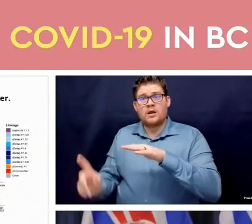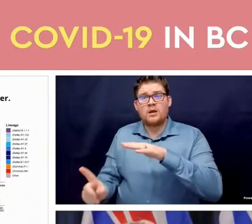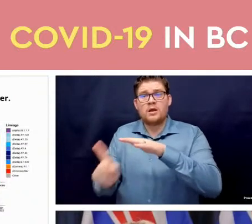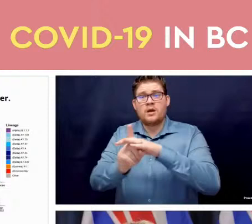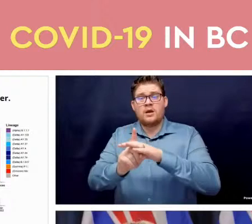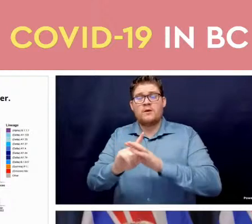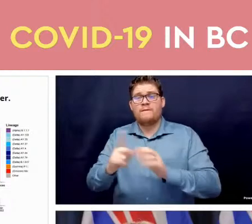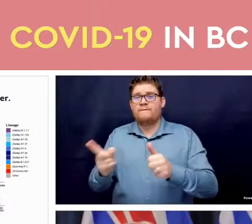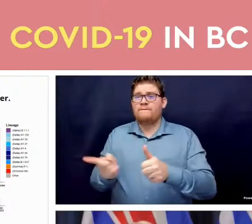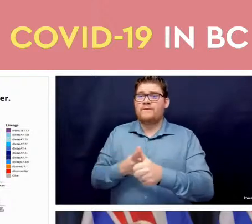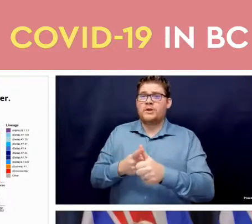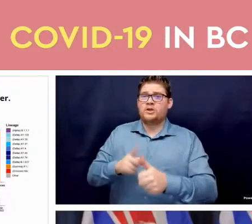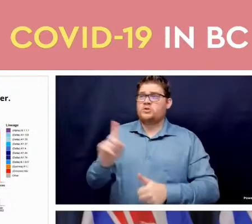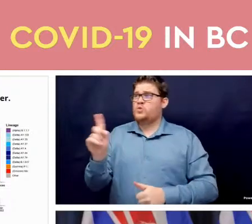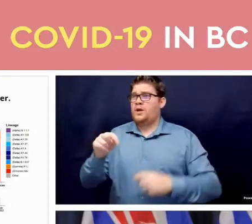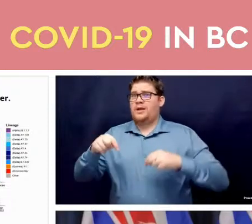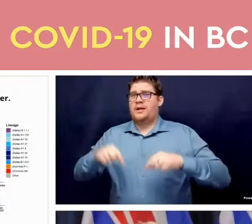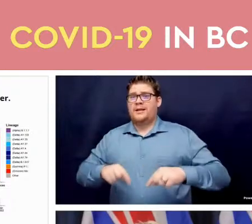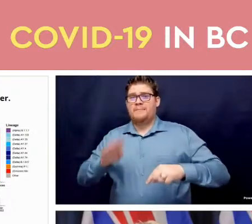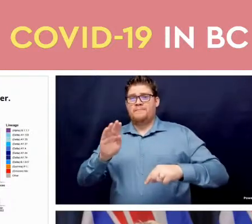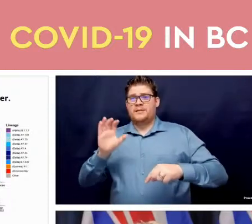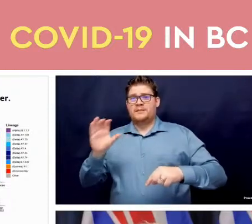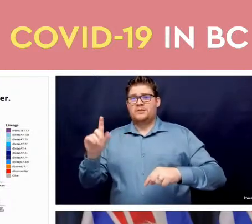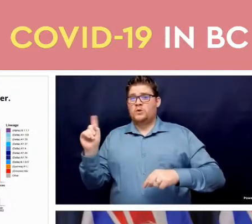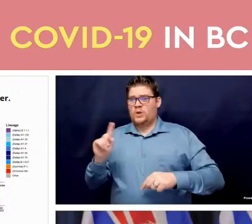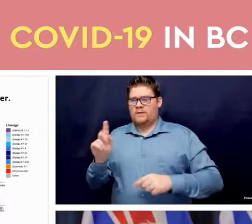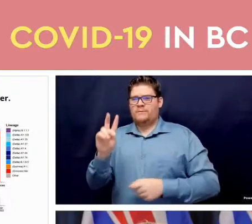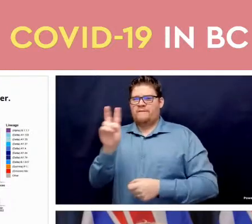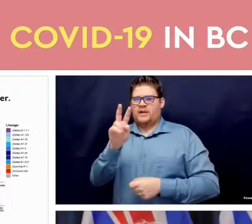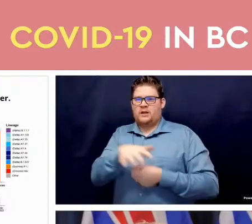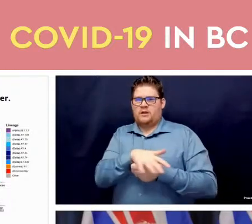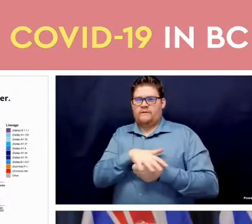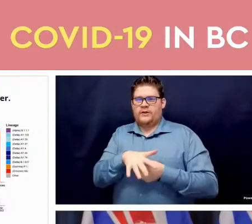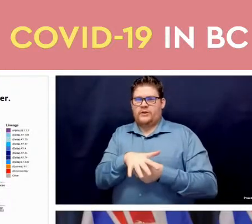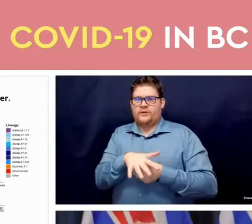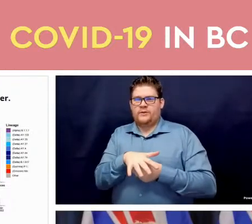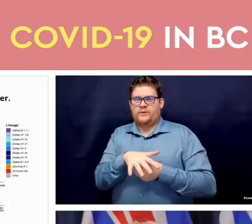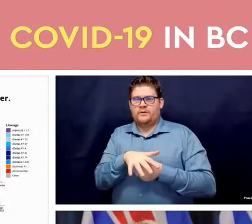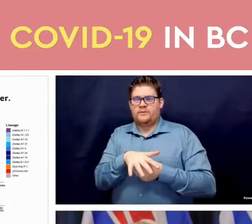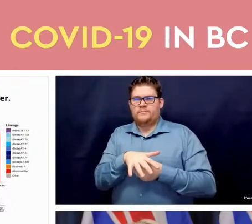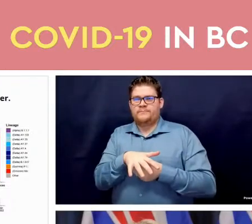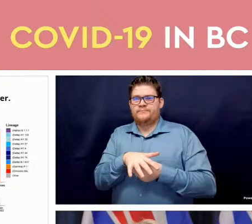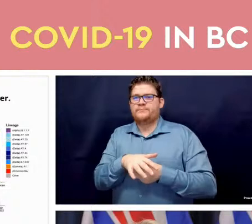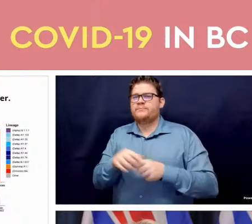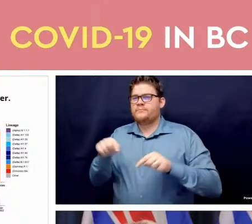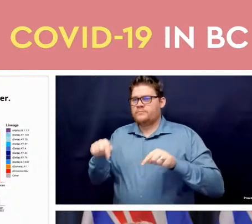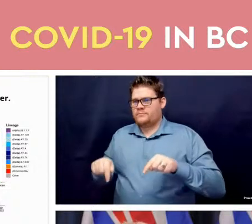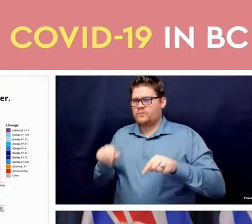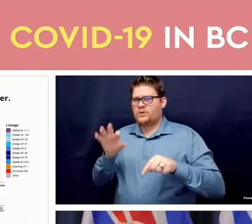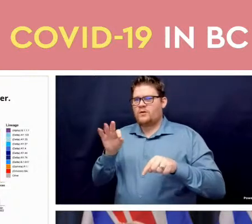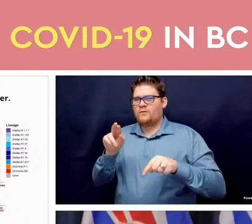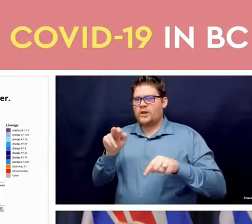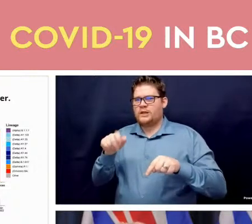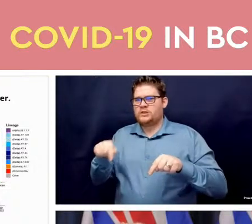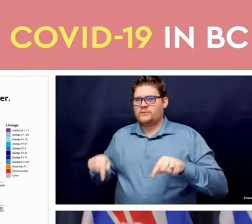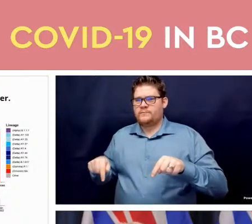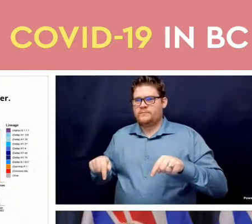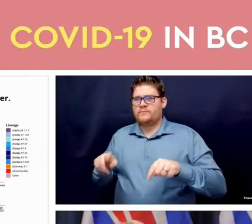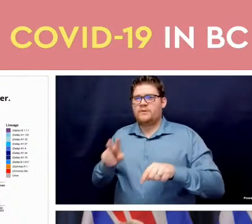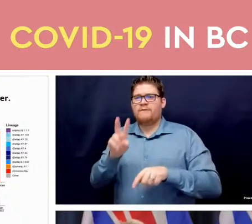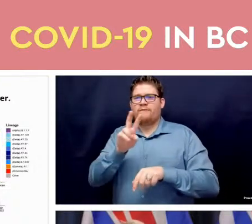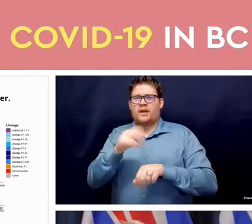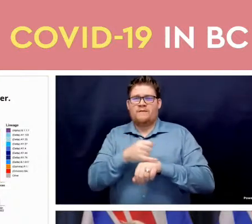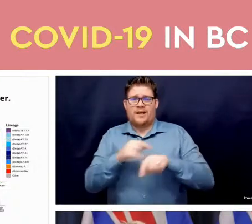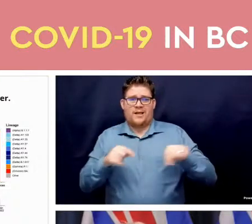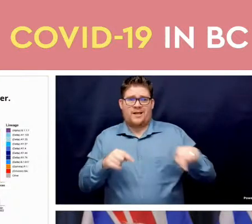Fraser and Island Health, and moved very quickly there. A little bit later in